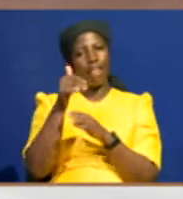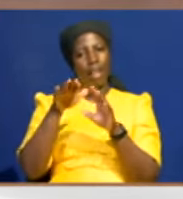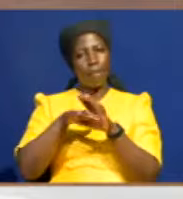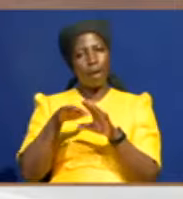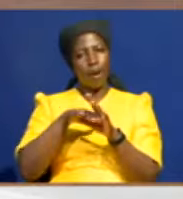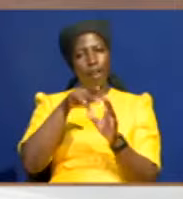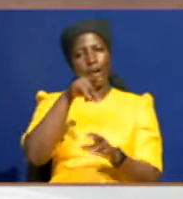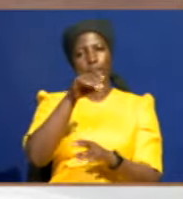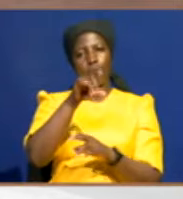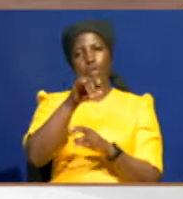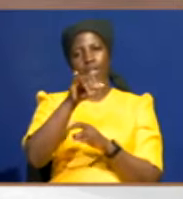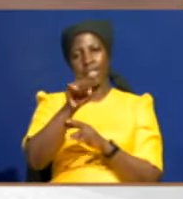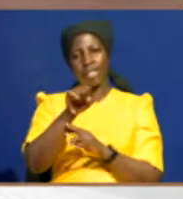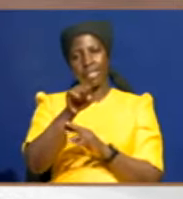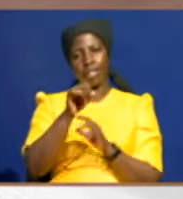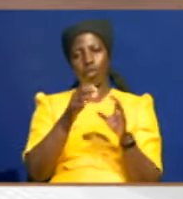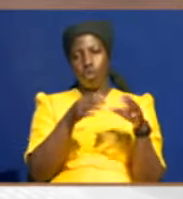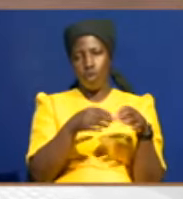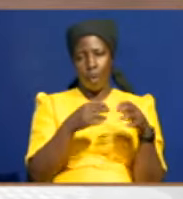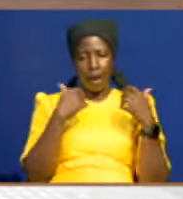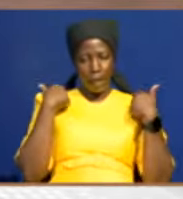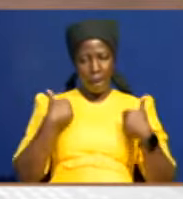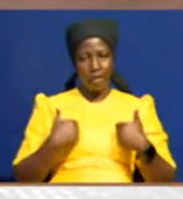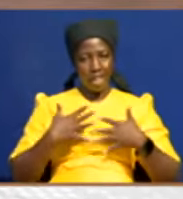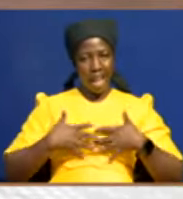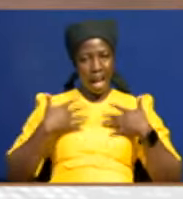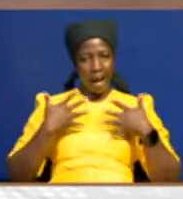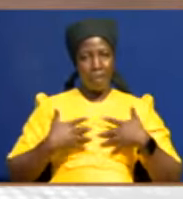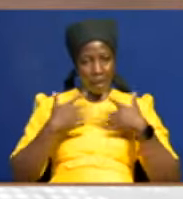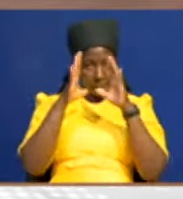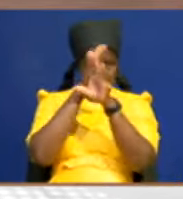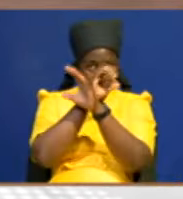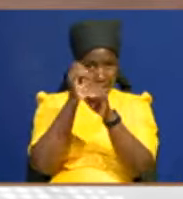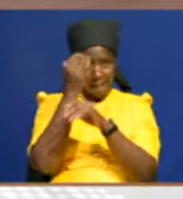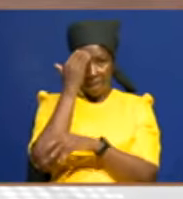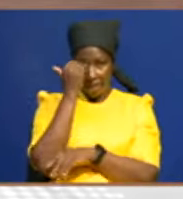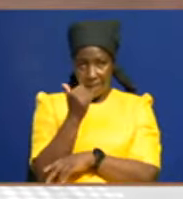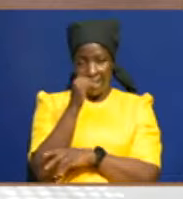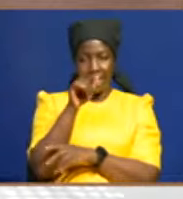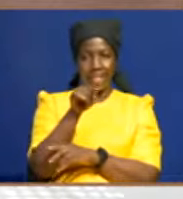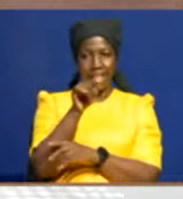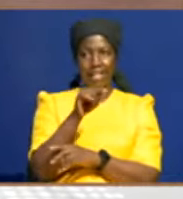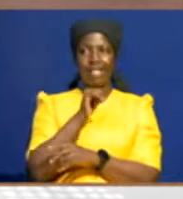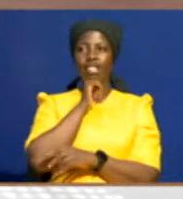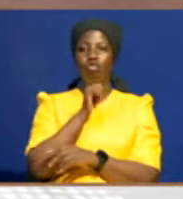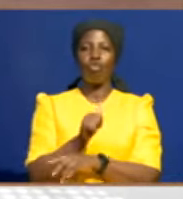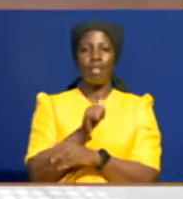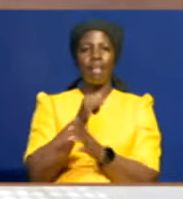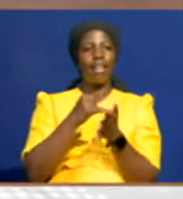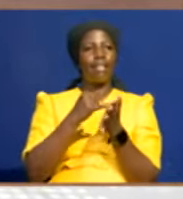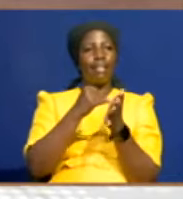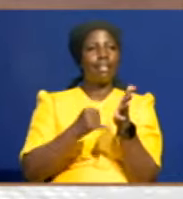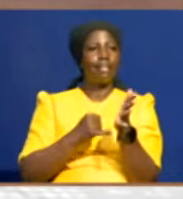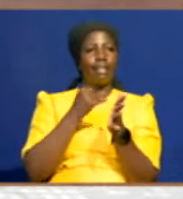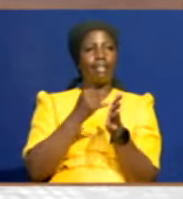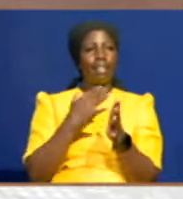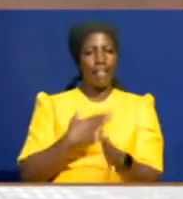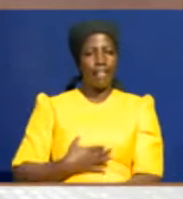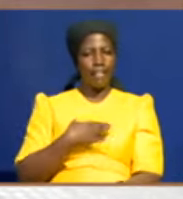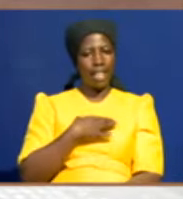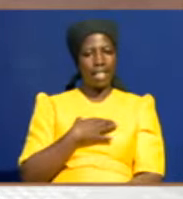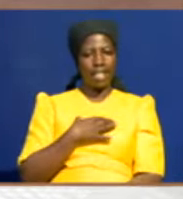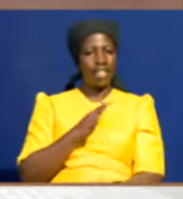delegation. But I am happy, Mr. President, also because this is not just a visit of